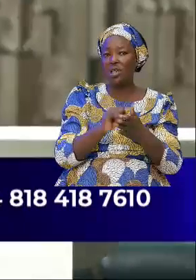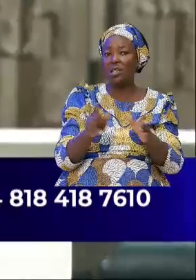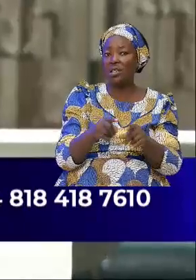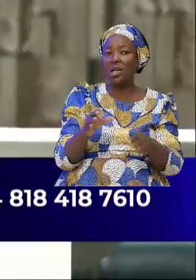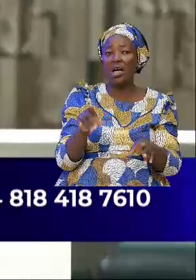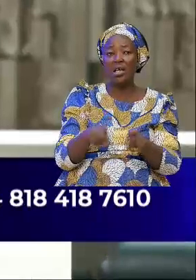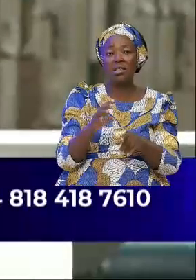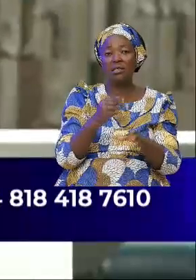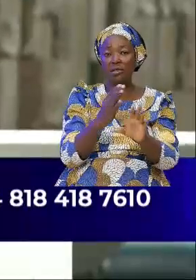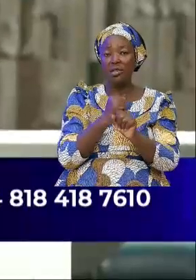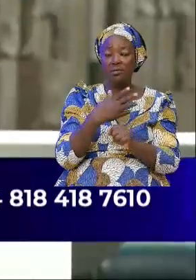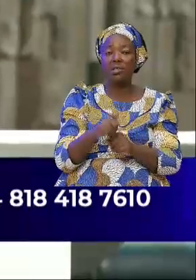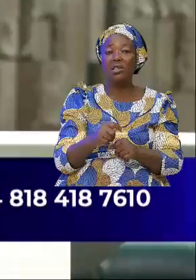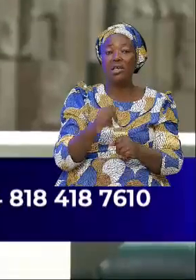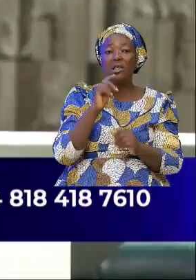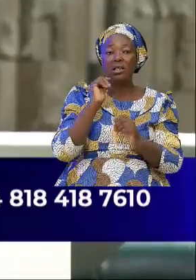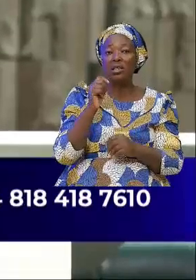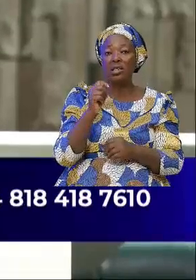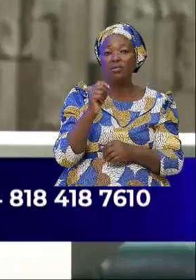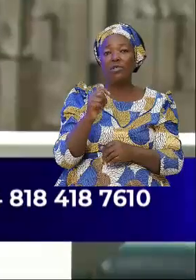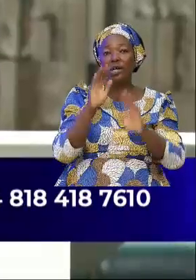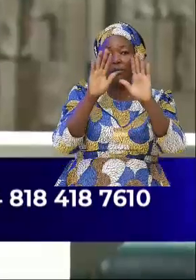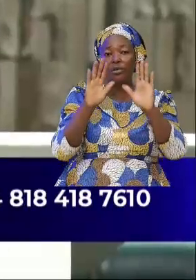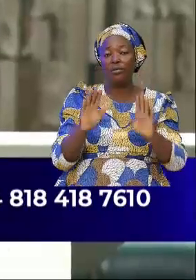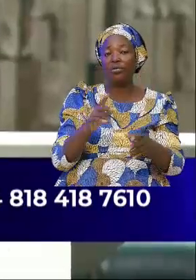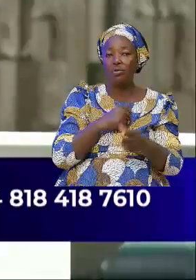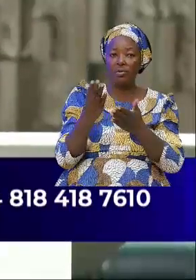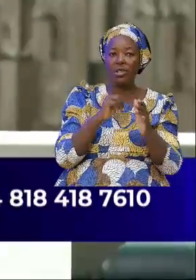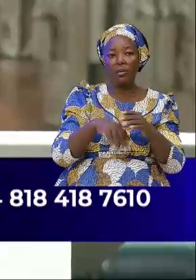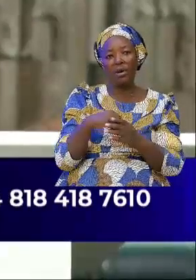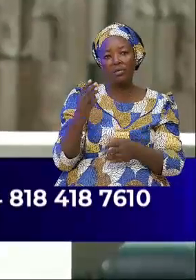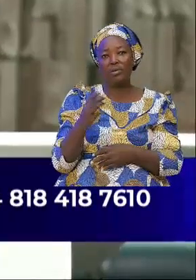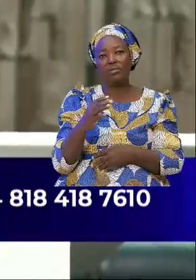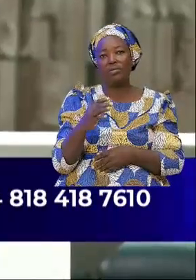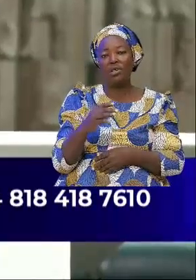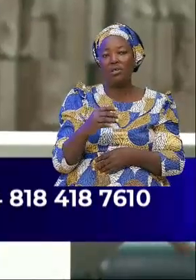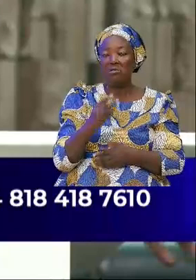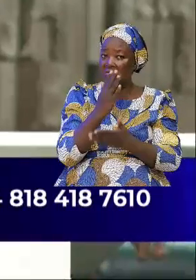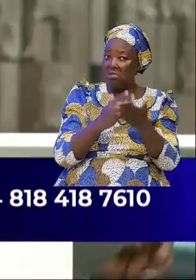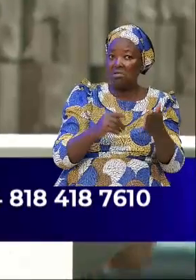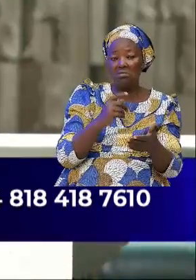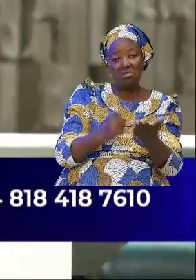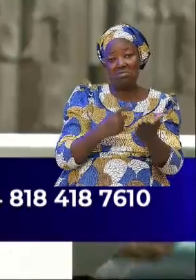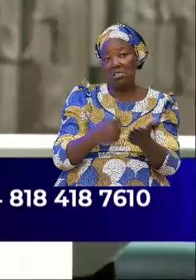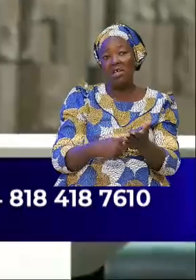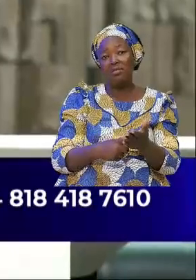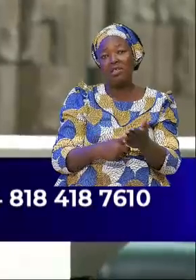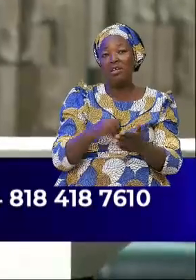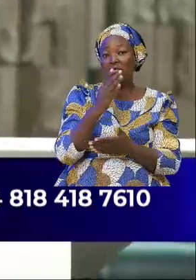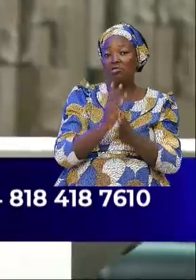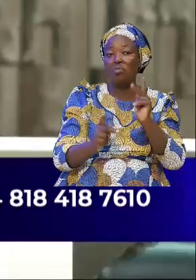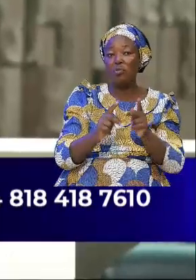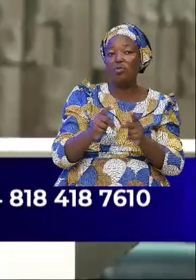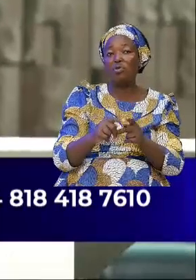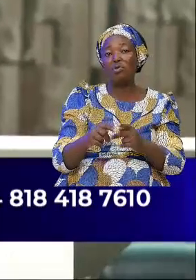they are receiving their testimony, you are bringing them out. You encourage those who have real problems to receive.